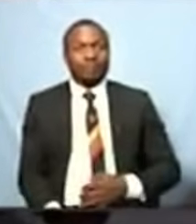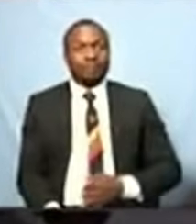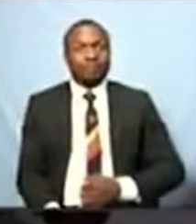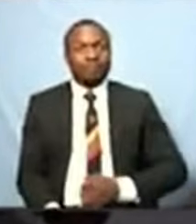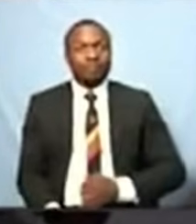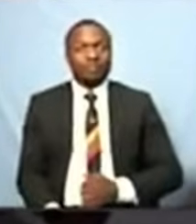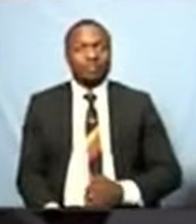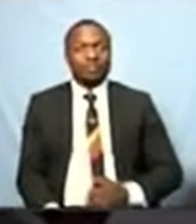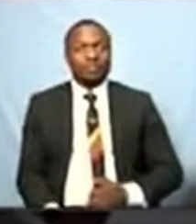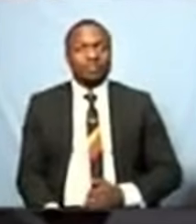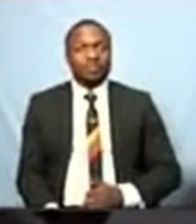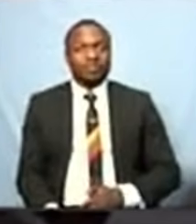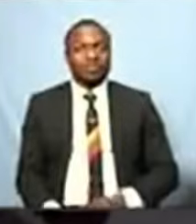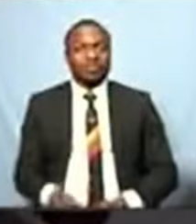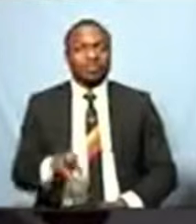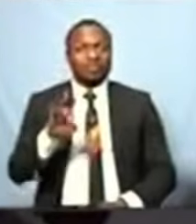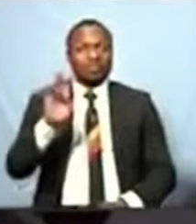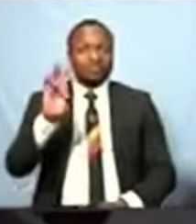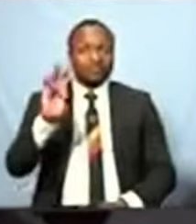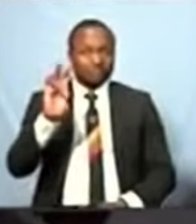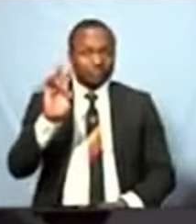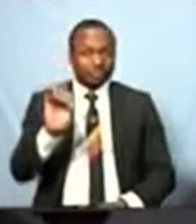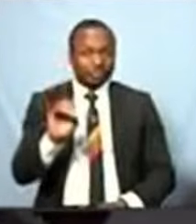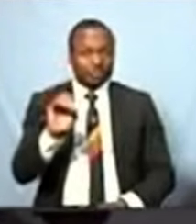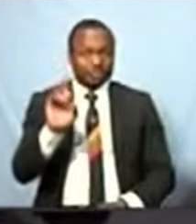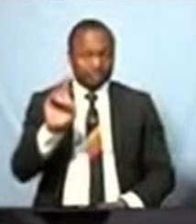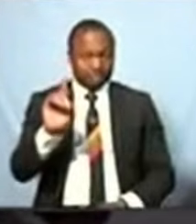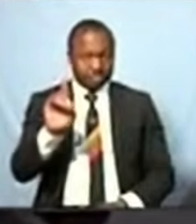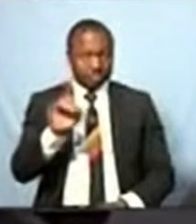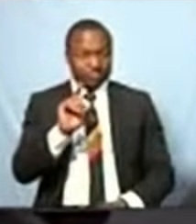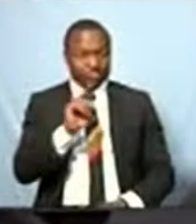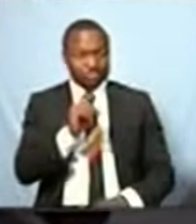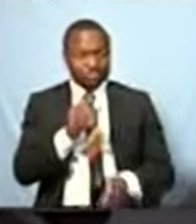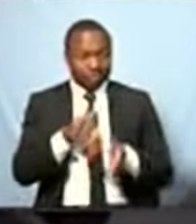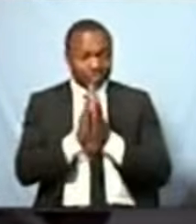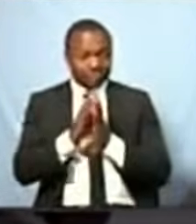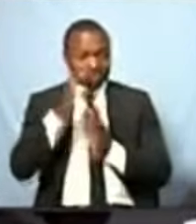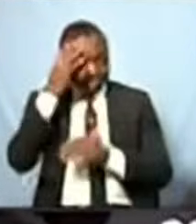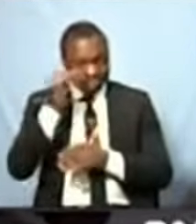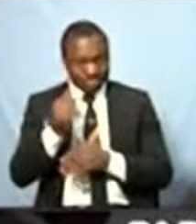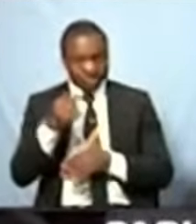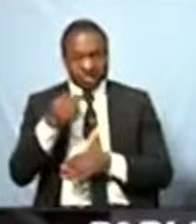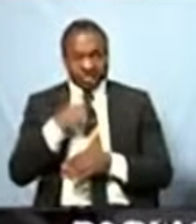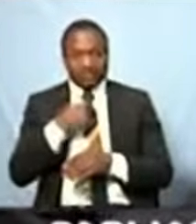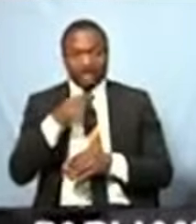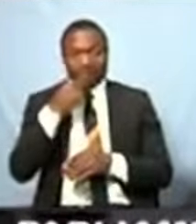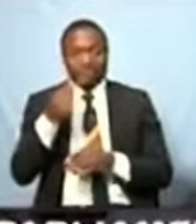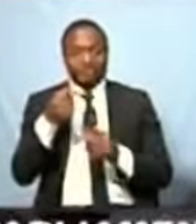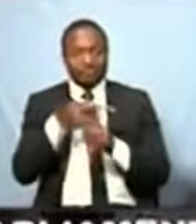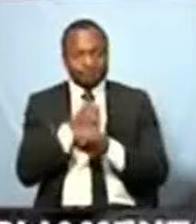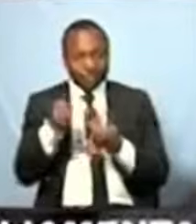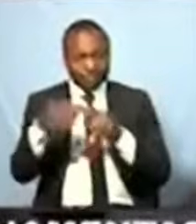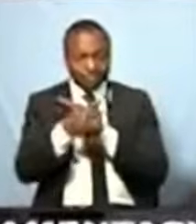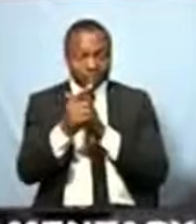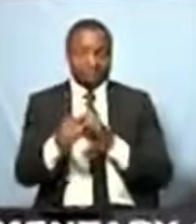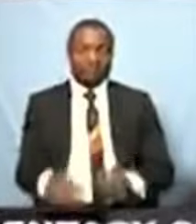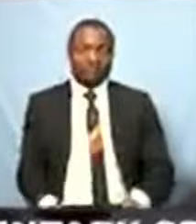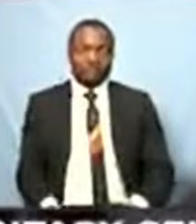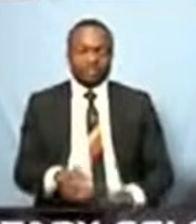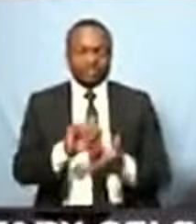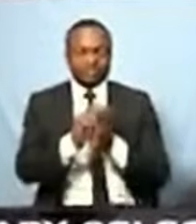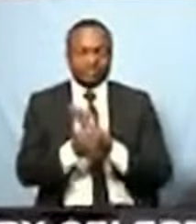to 70D, Mr. Chairperson, which you asked, and why I said it contradicts. For